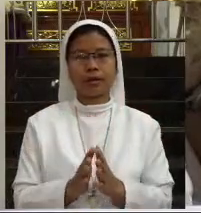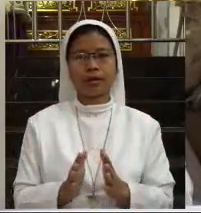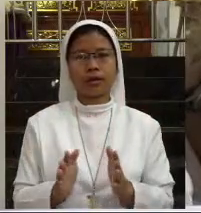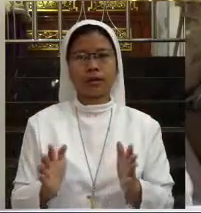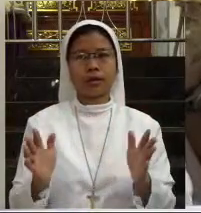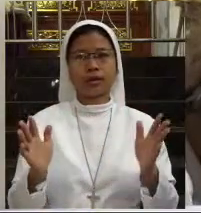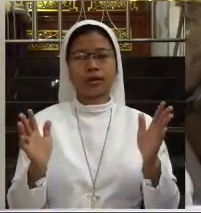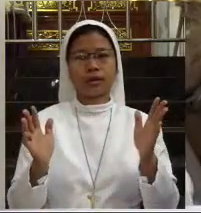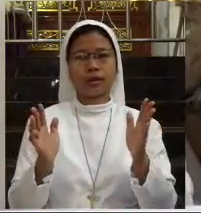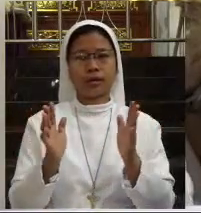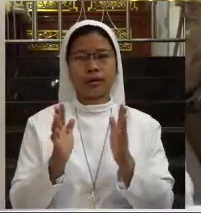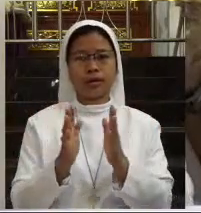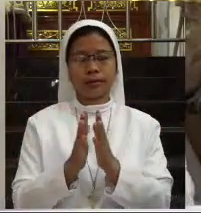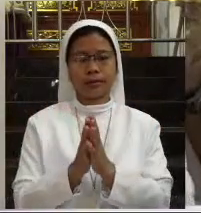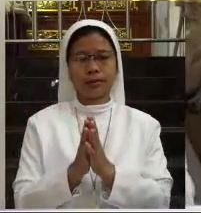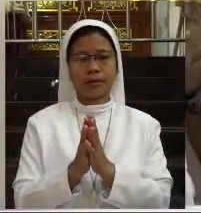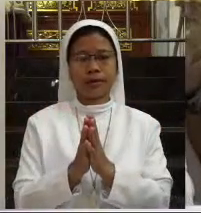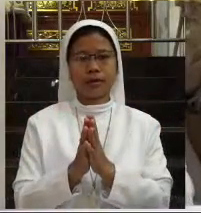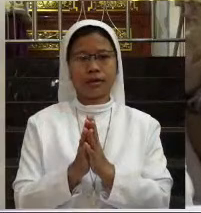amen,